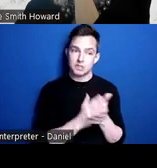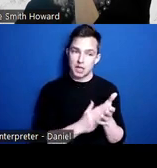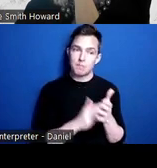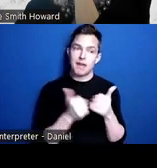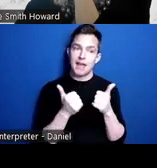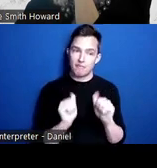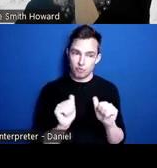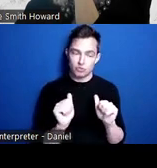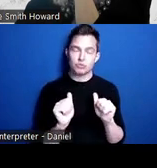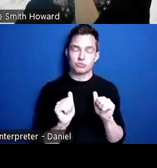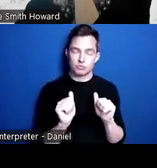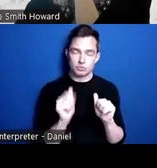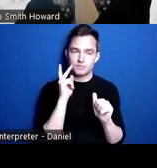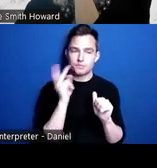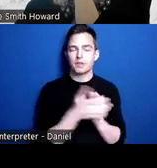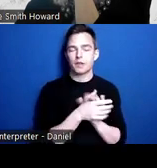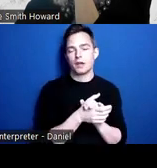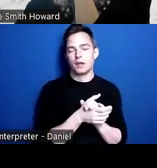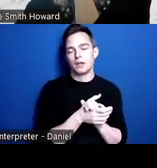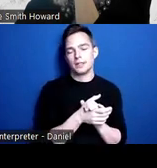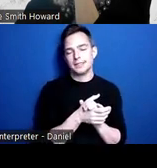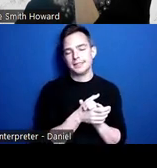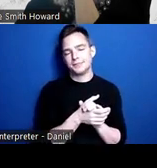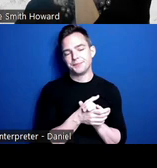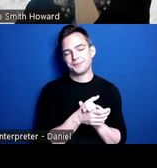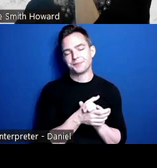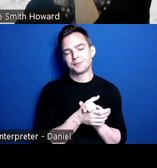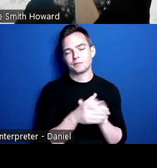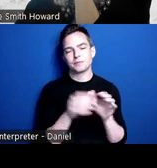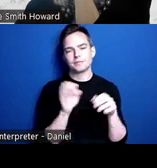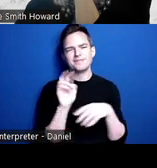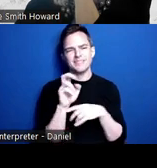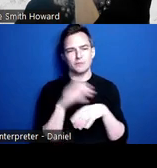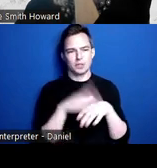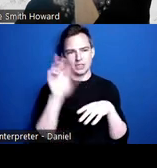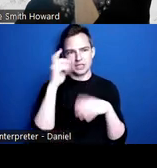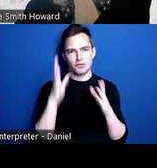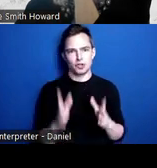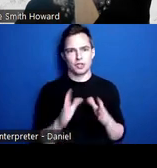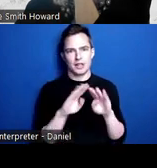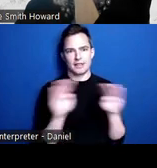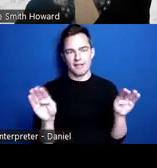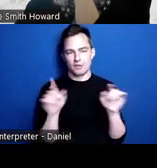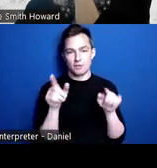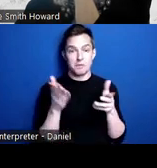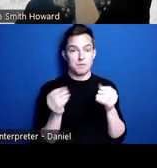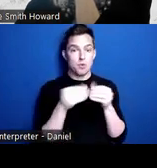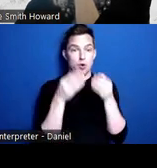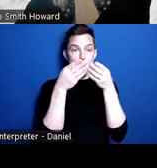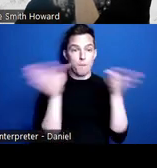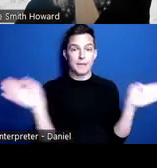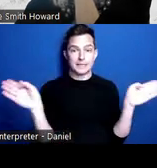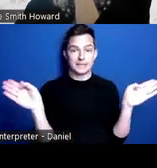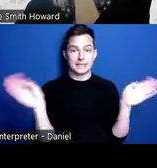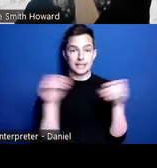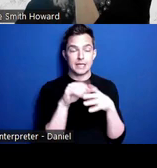effort. I think it's interesting that even at the governor's level, you may get more openness in a